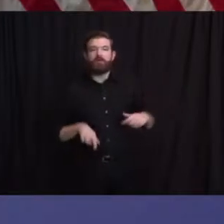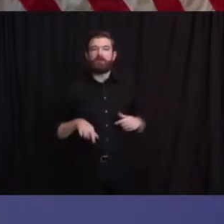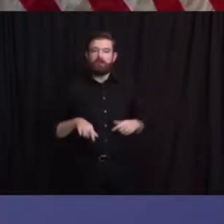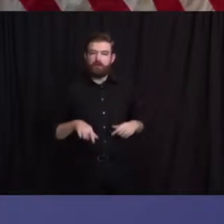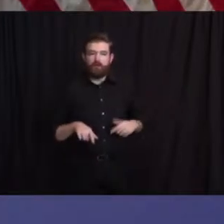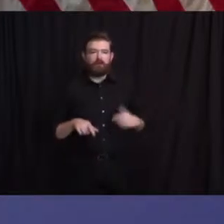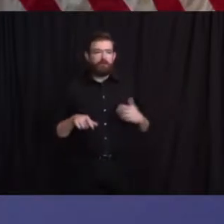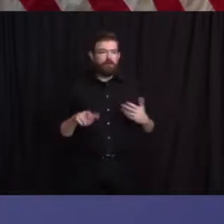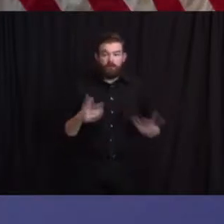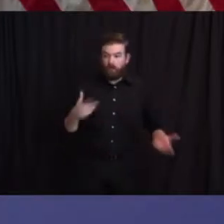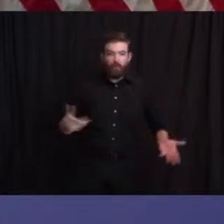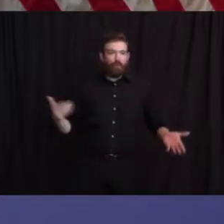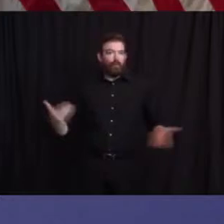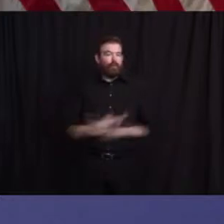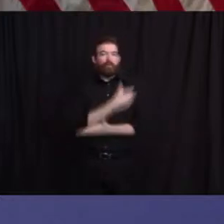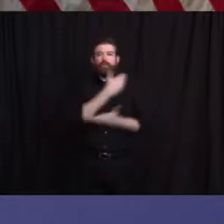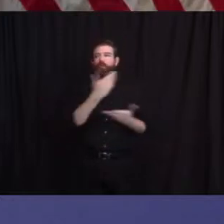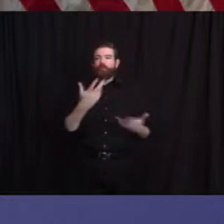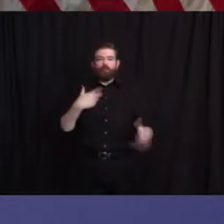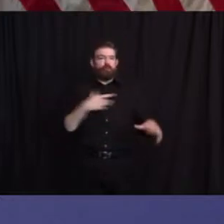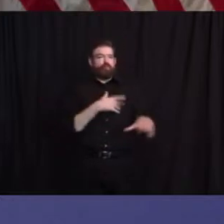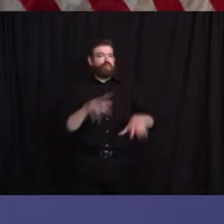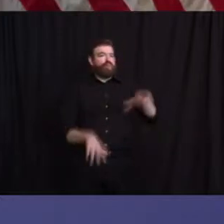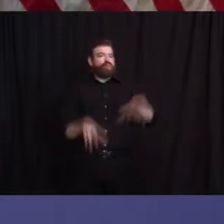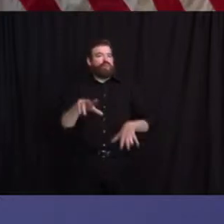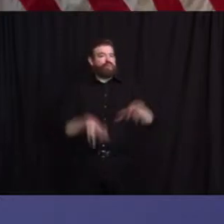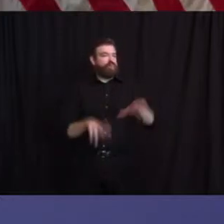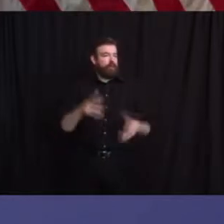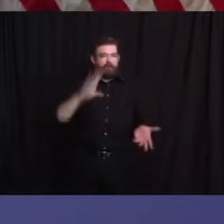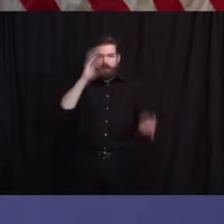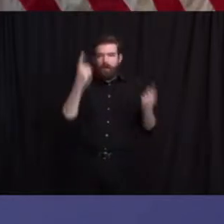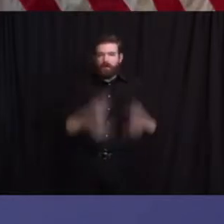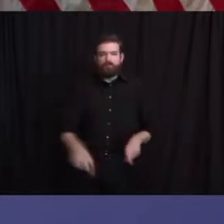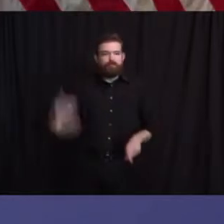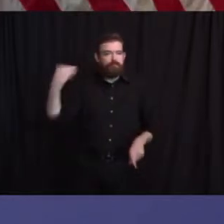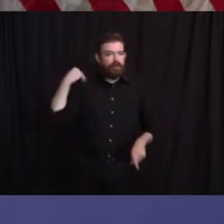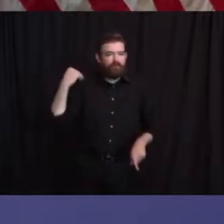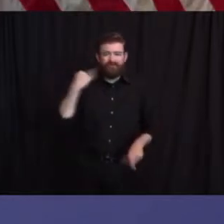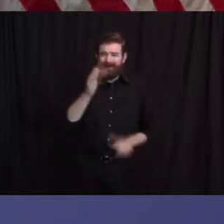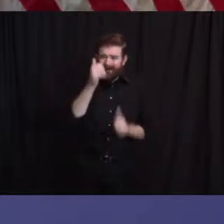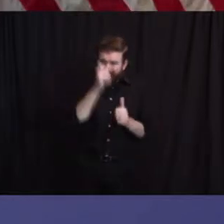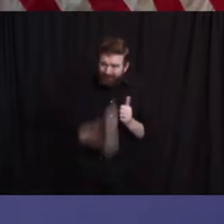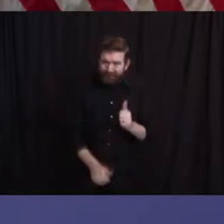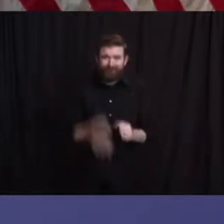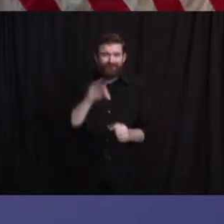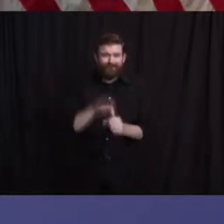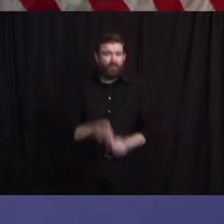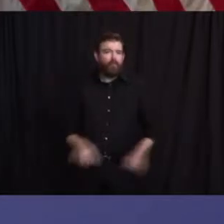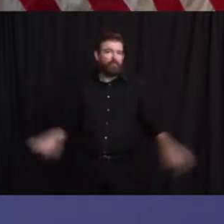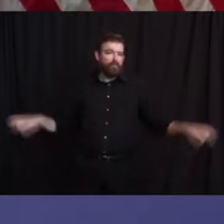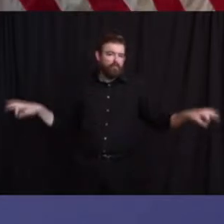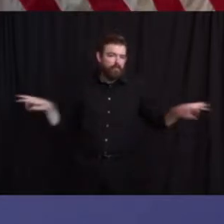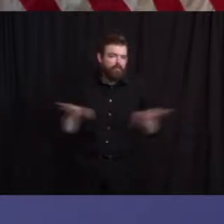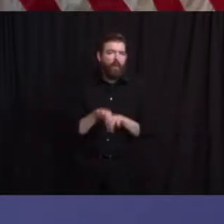that none of us have ever traveled before. Every vote counting is a sacred element of our democracy, and learning